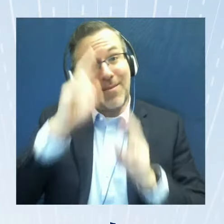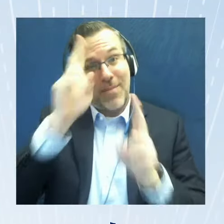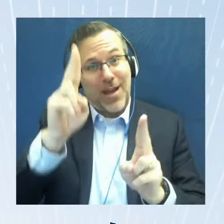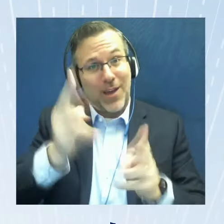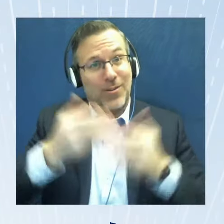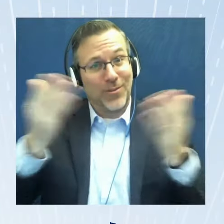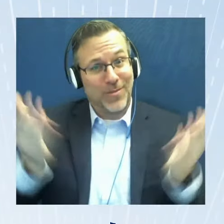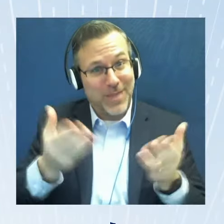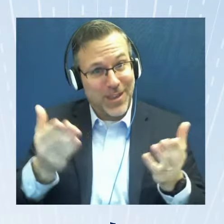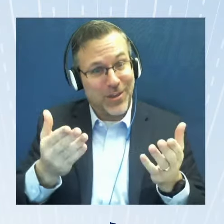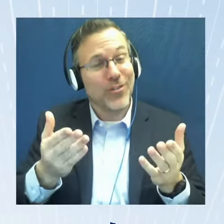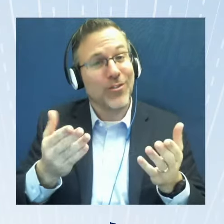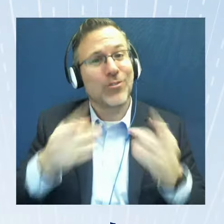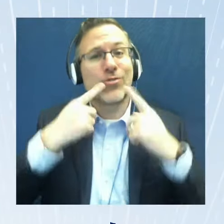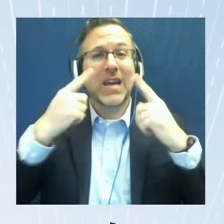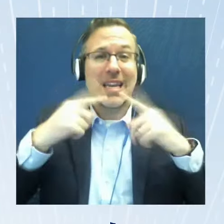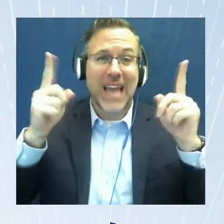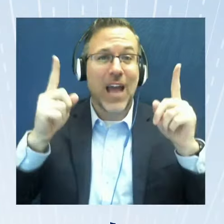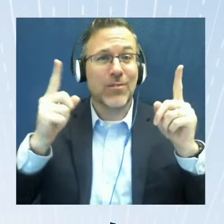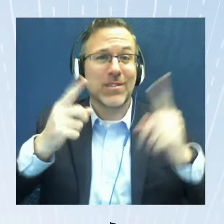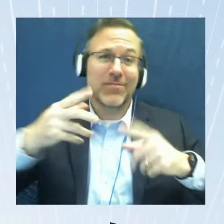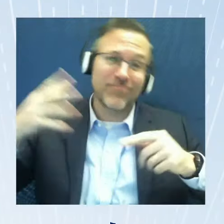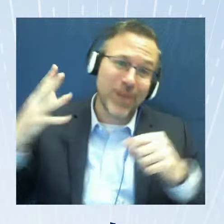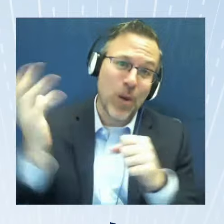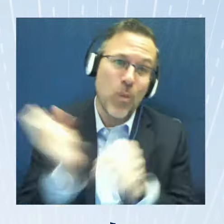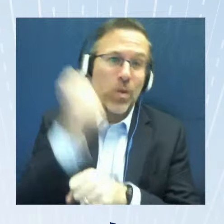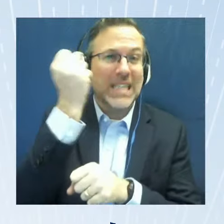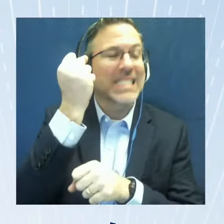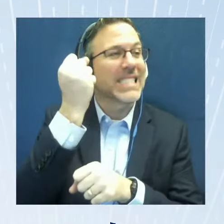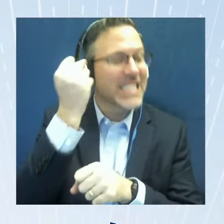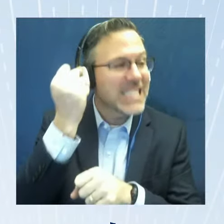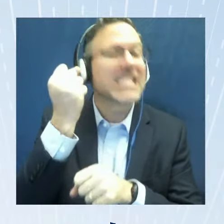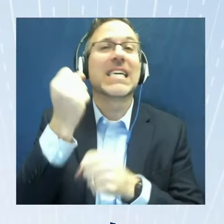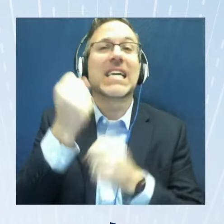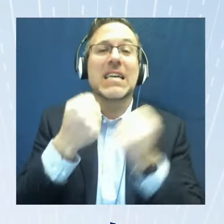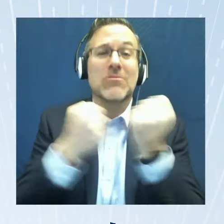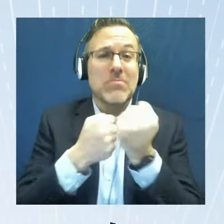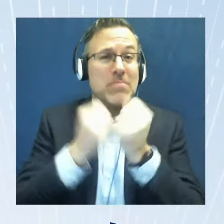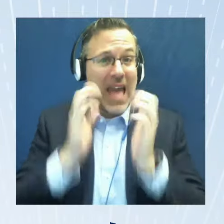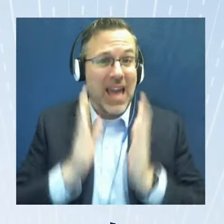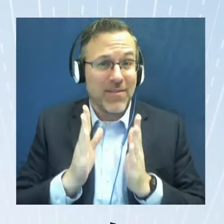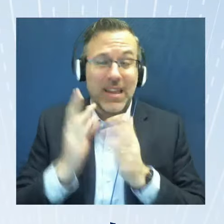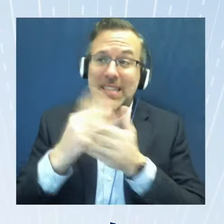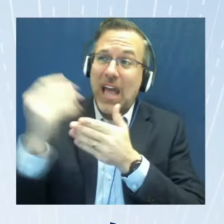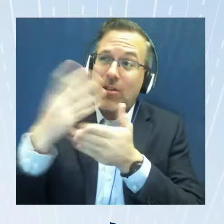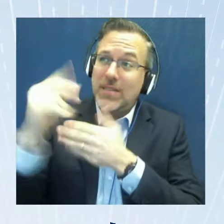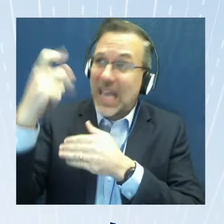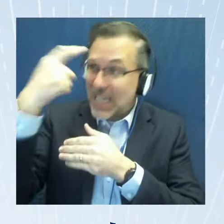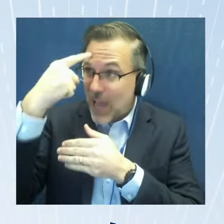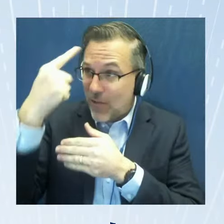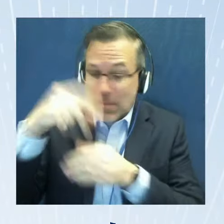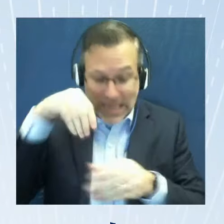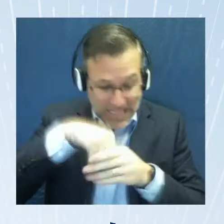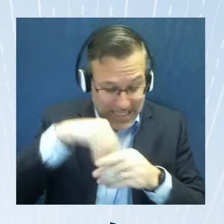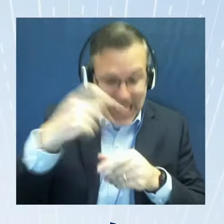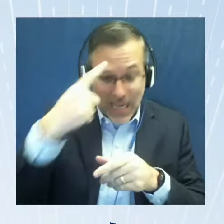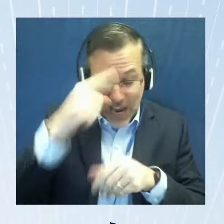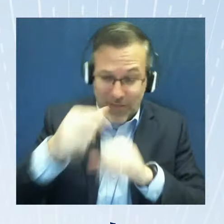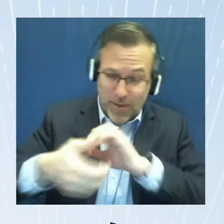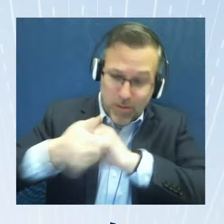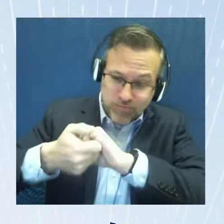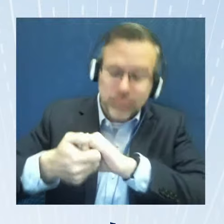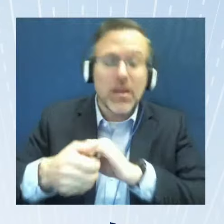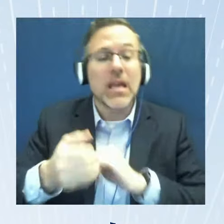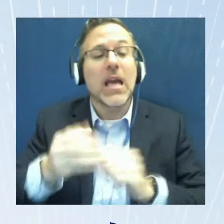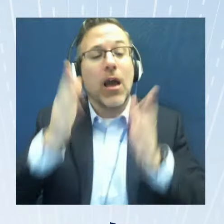win, a big win with fierce advocates outside of and within government to ensure that when a person with a disability, including